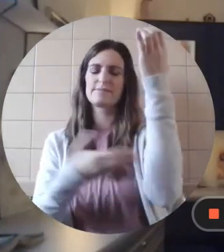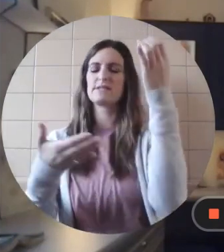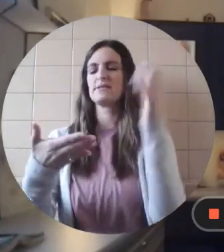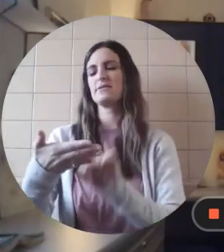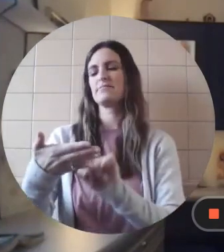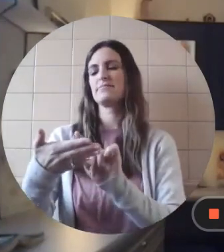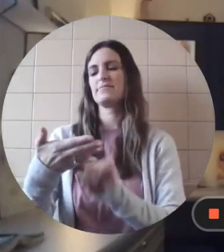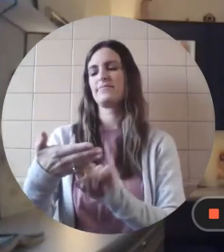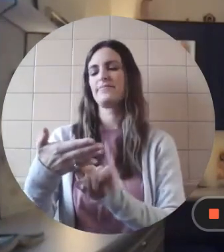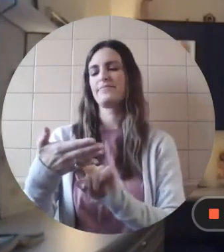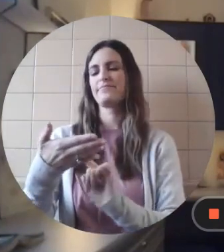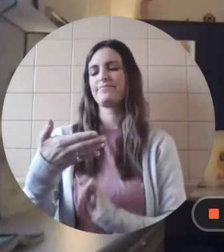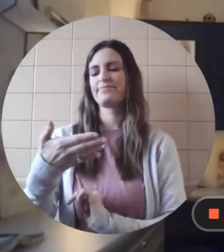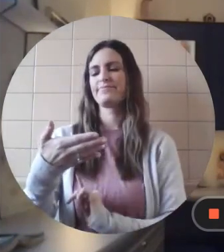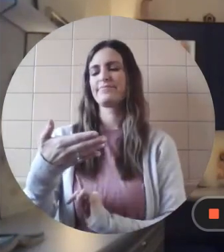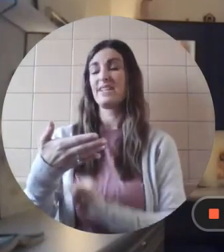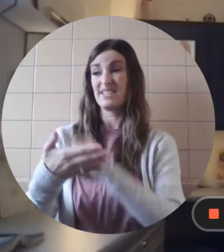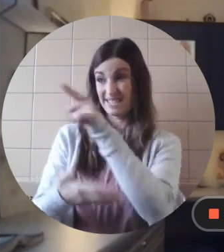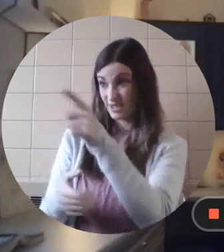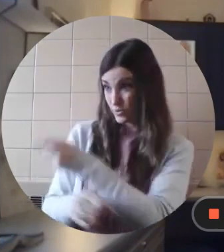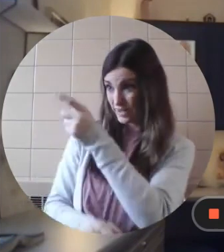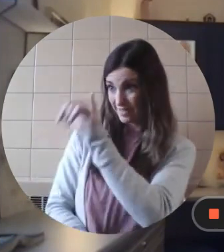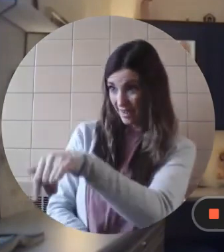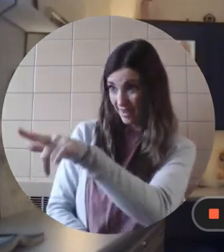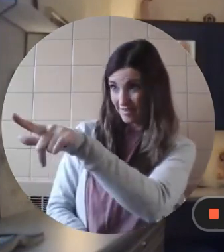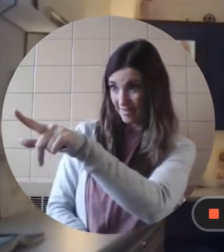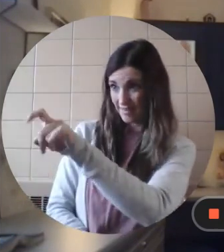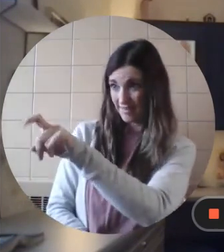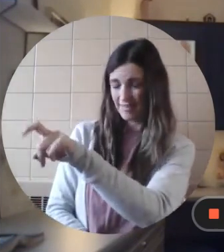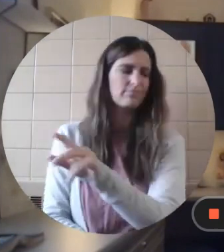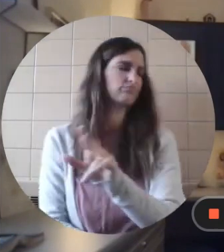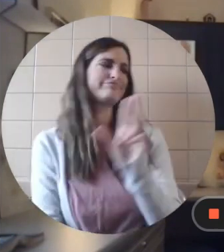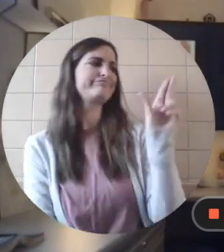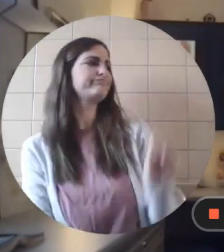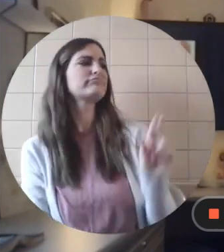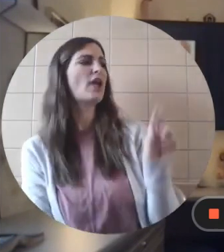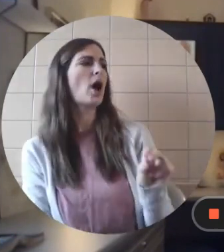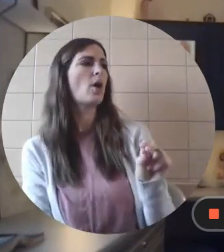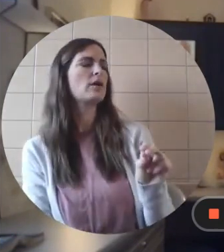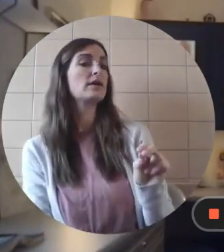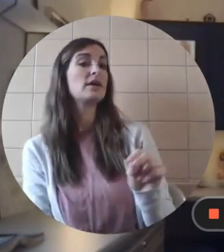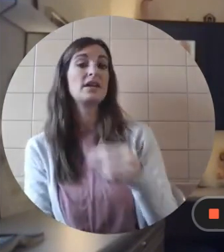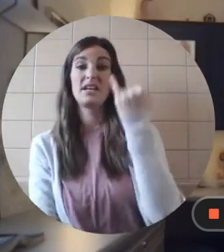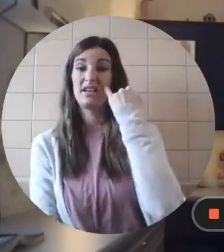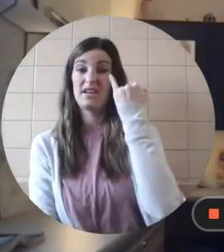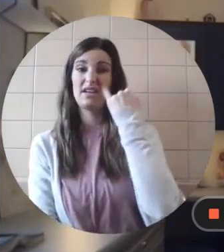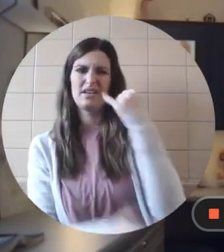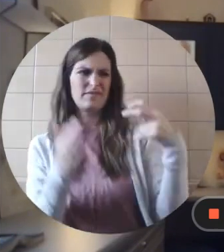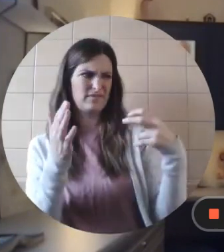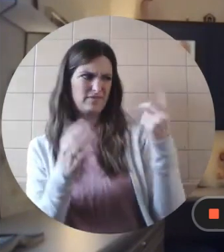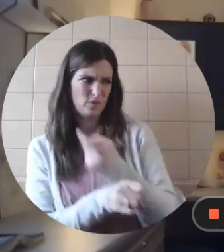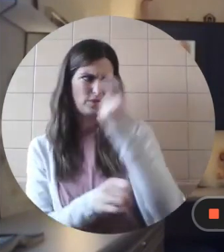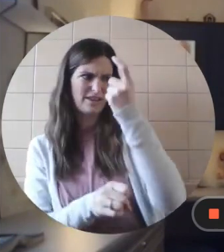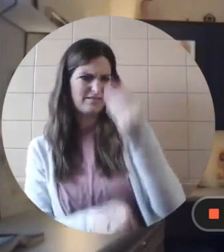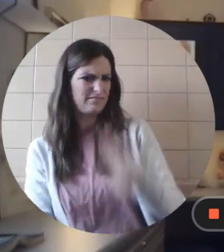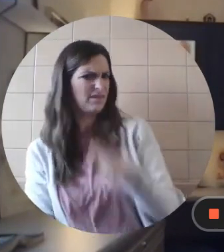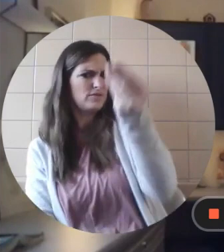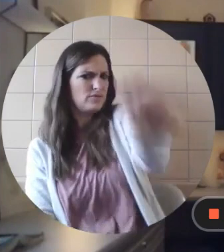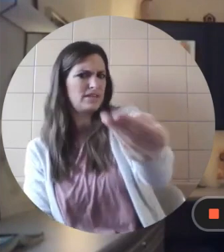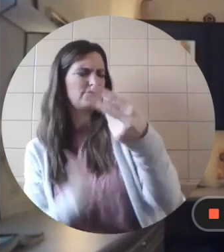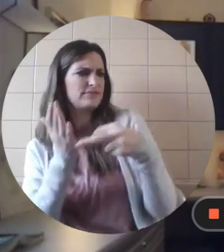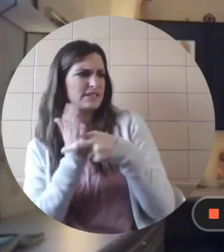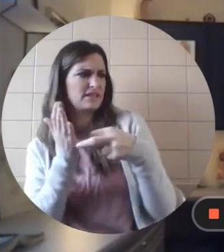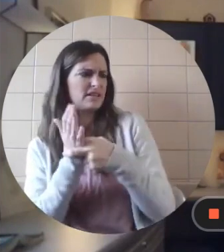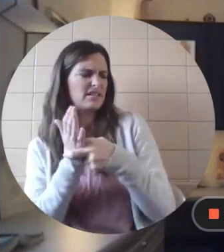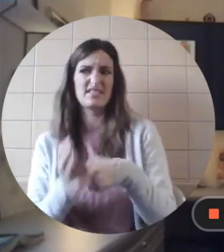Church, Rangeley, Maine. Did you win that one? No. If you win, you have to give the ticket up, he replied. Have you